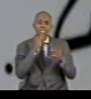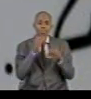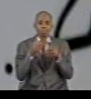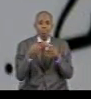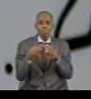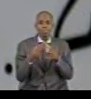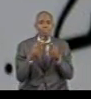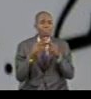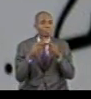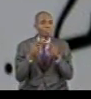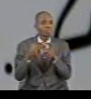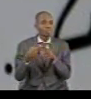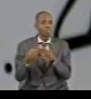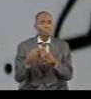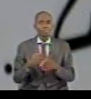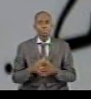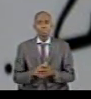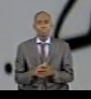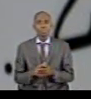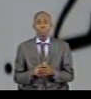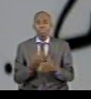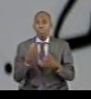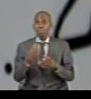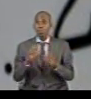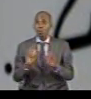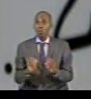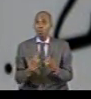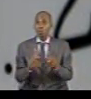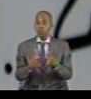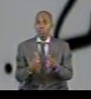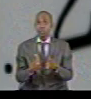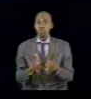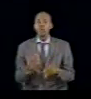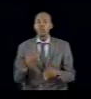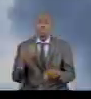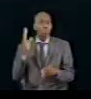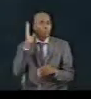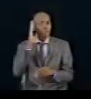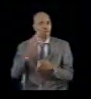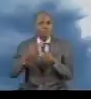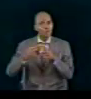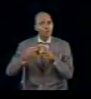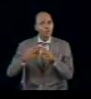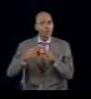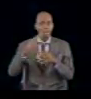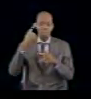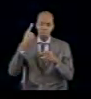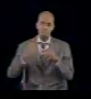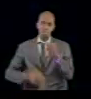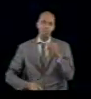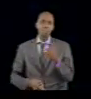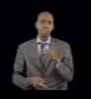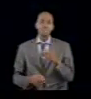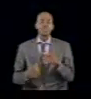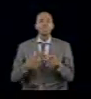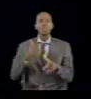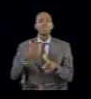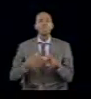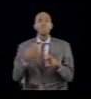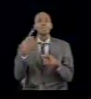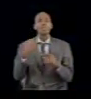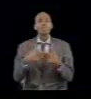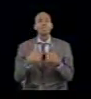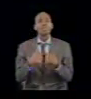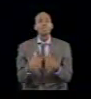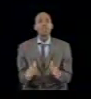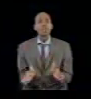very short. The opportunity will soon end. Then the lost,